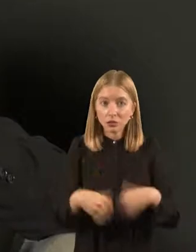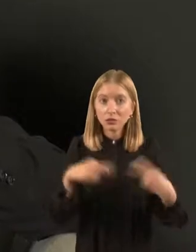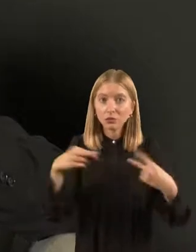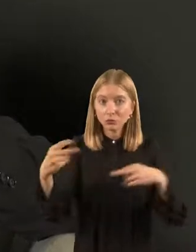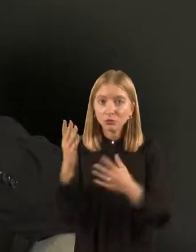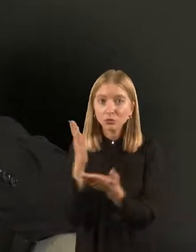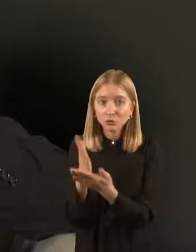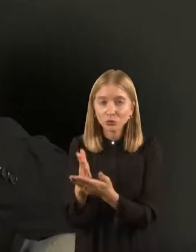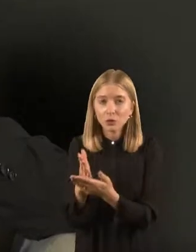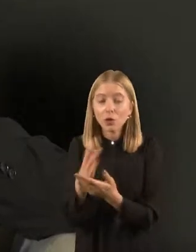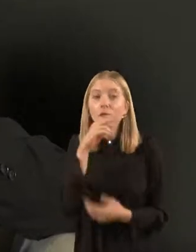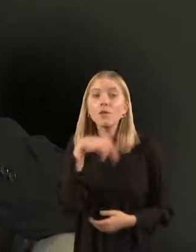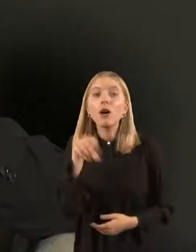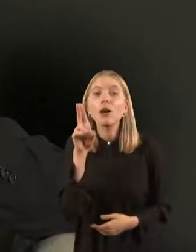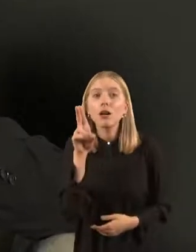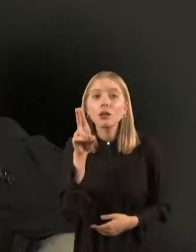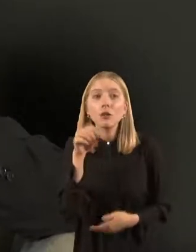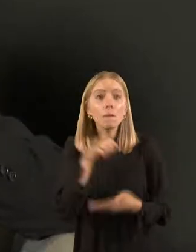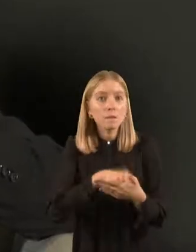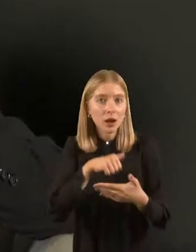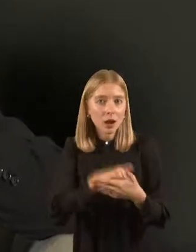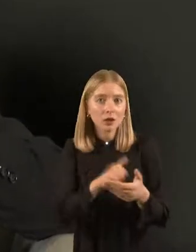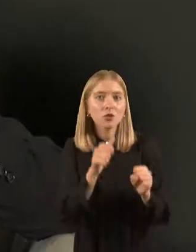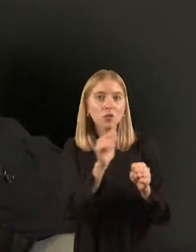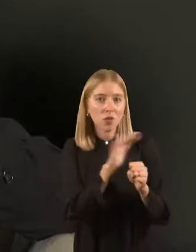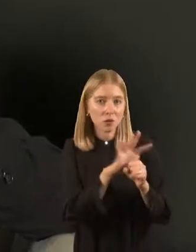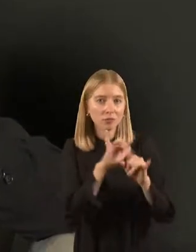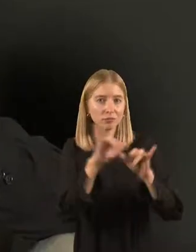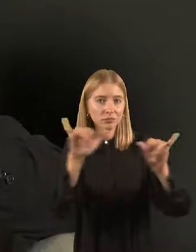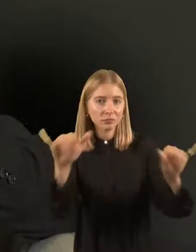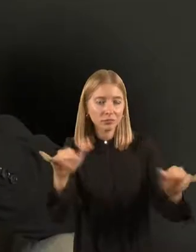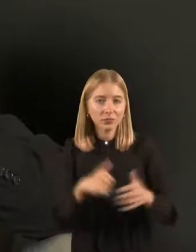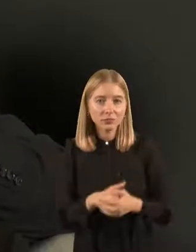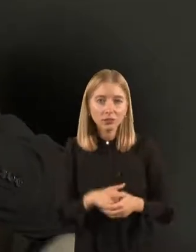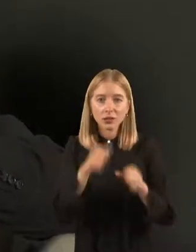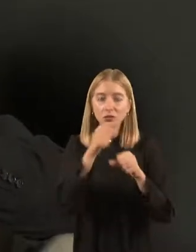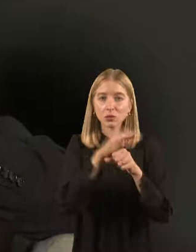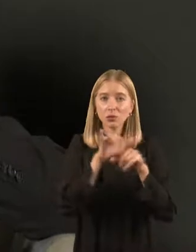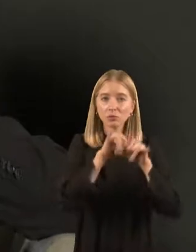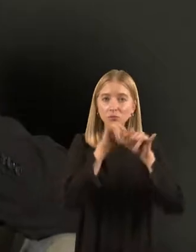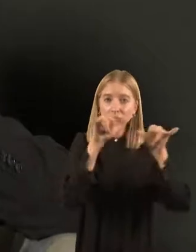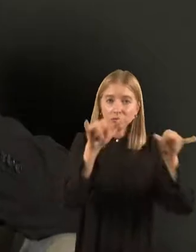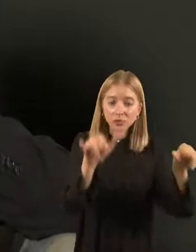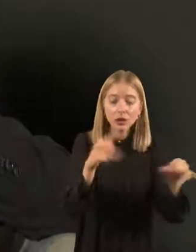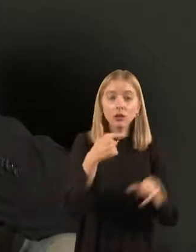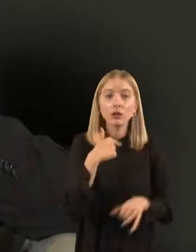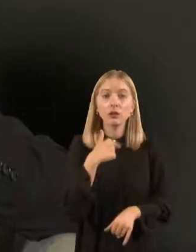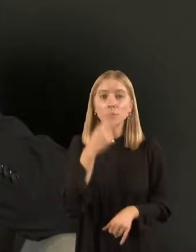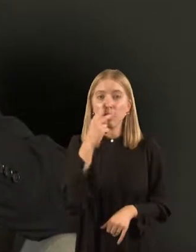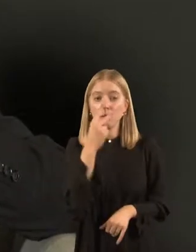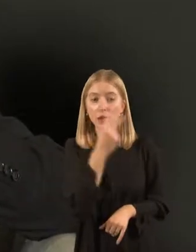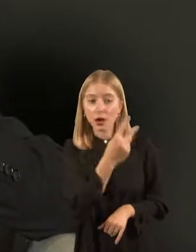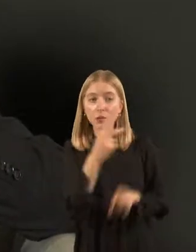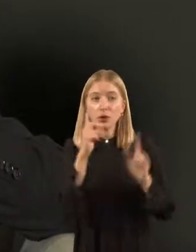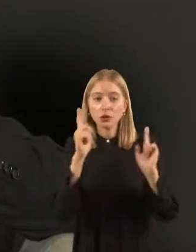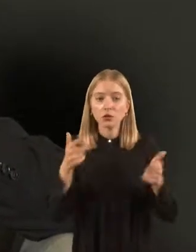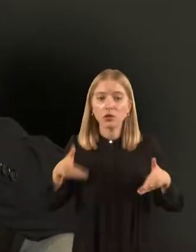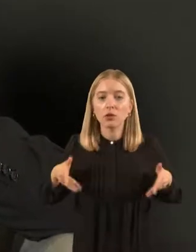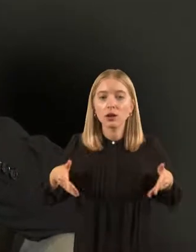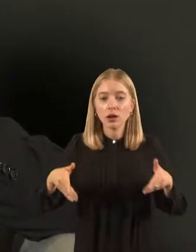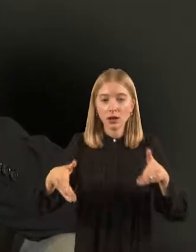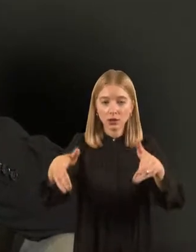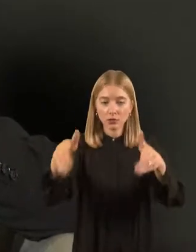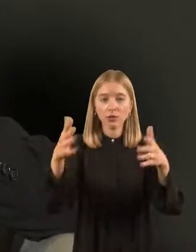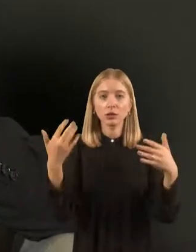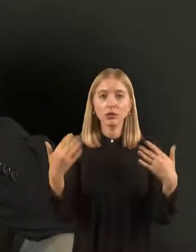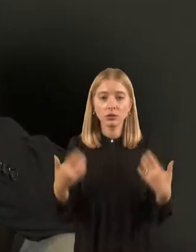But during the pandemic, you saw in the streets new electromobility modes that is changing the way we are,